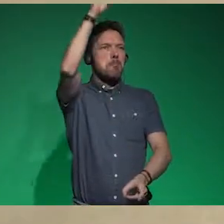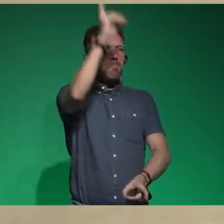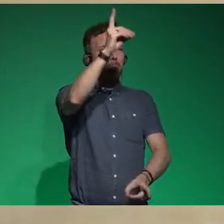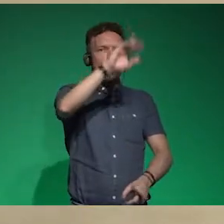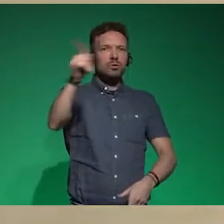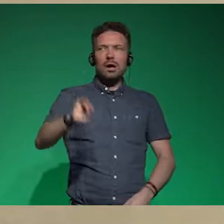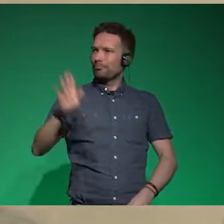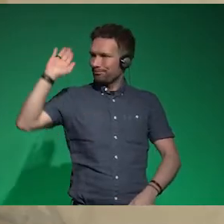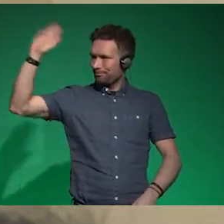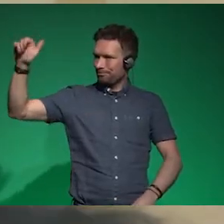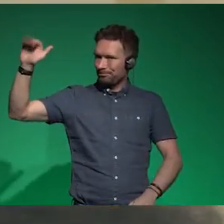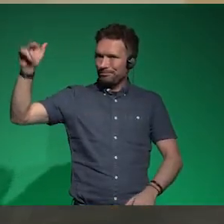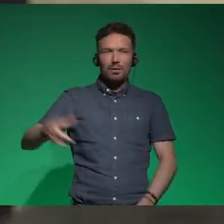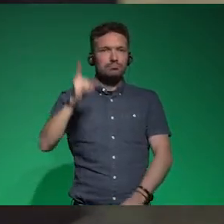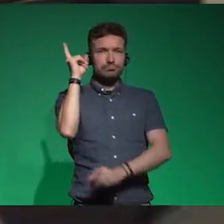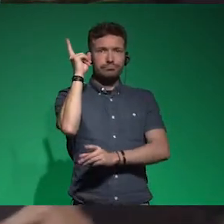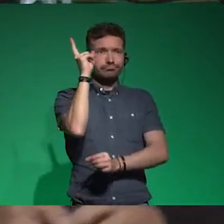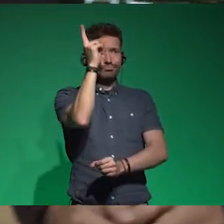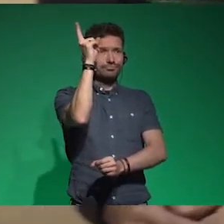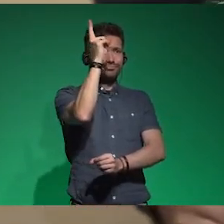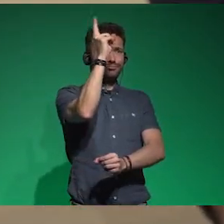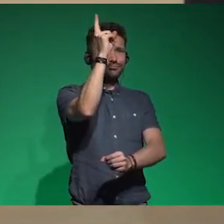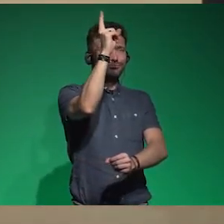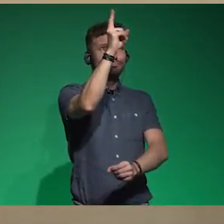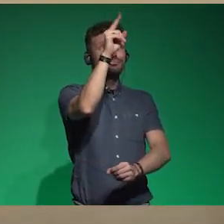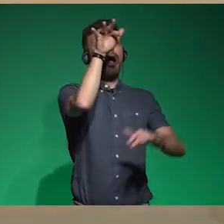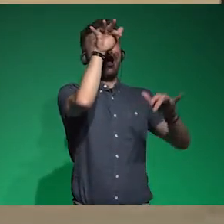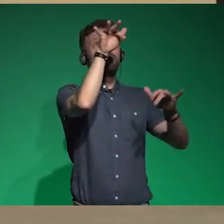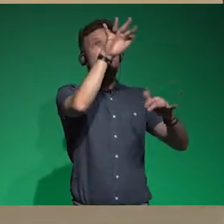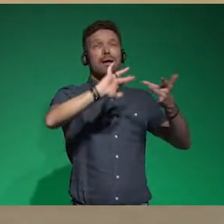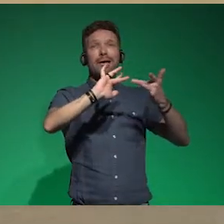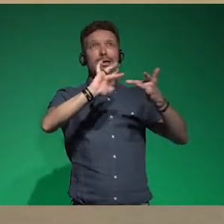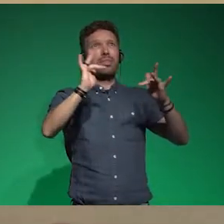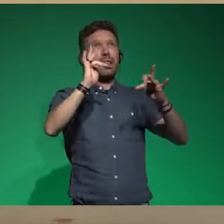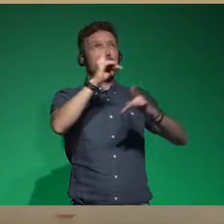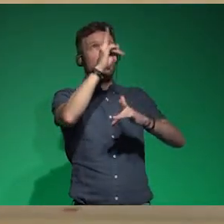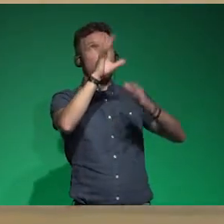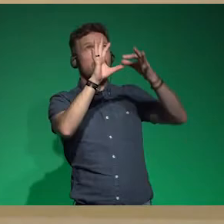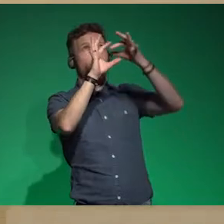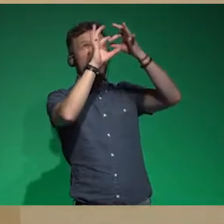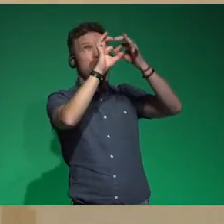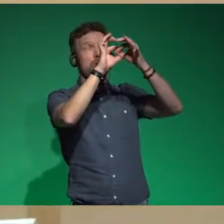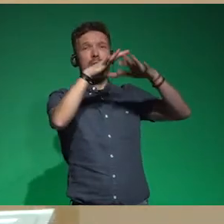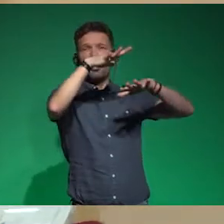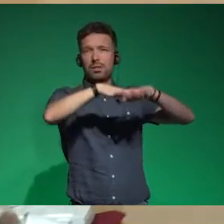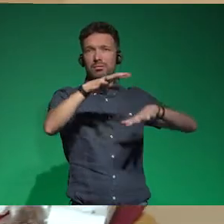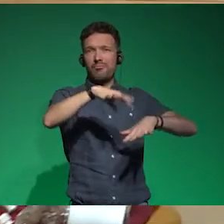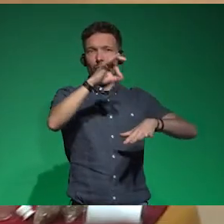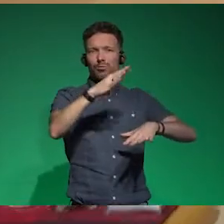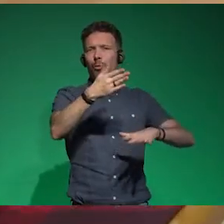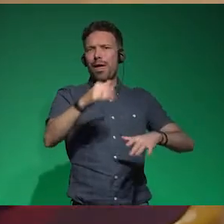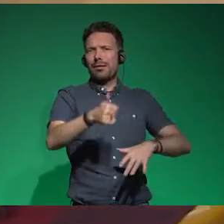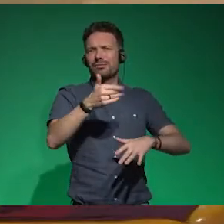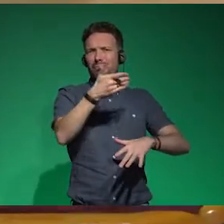Yeah, but. We also lucky that we still have to, I mean, if people going